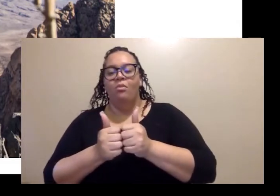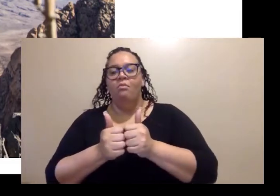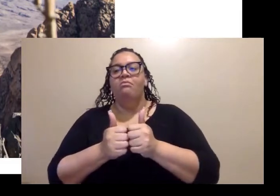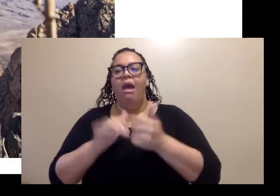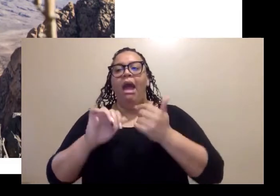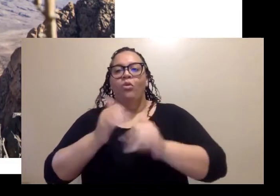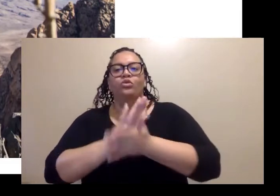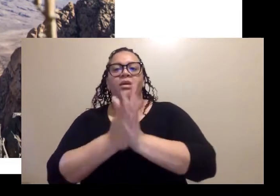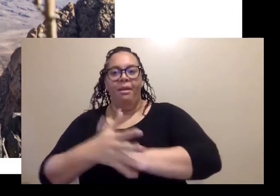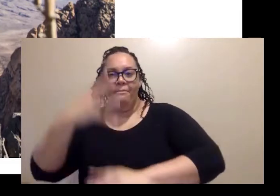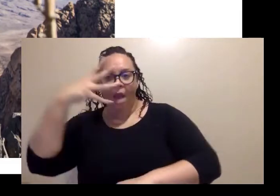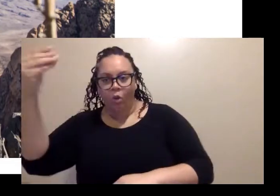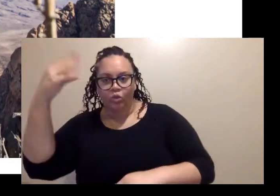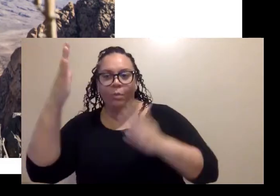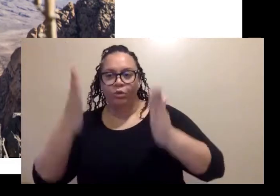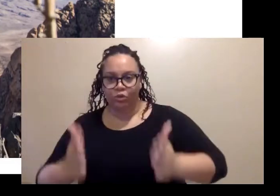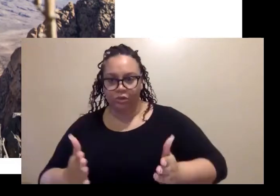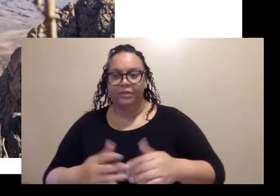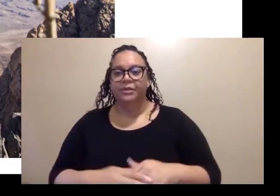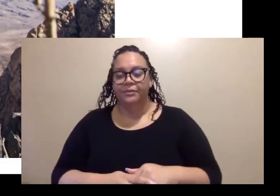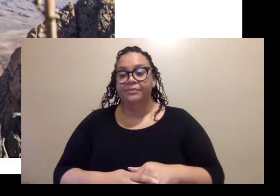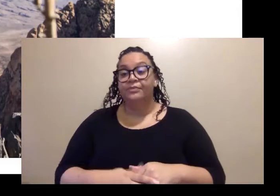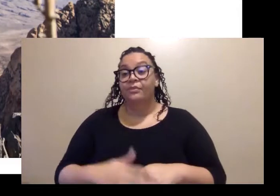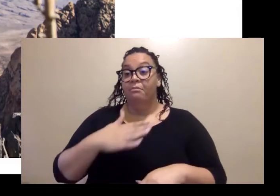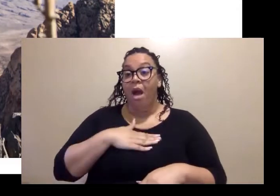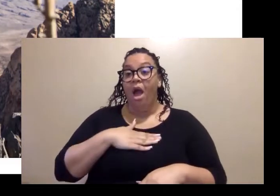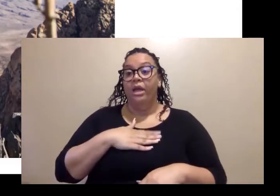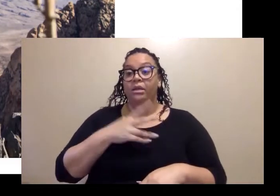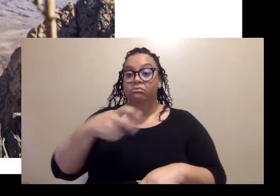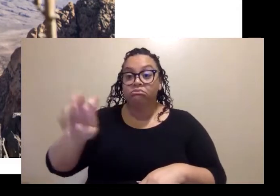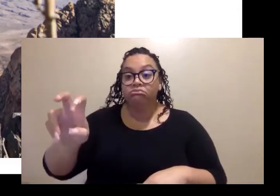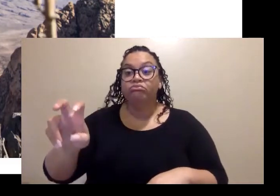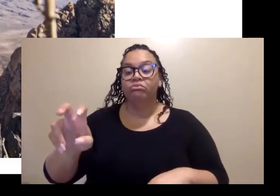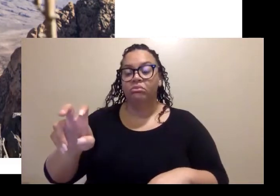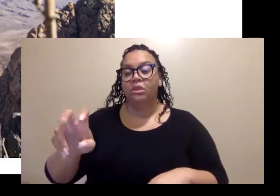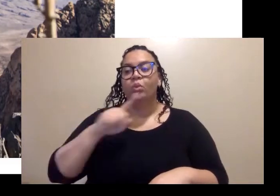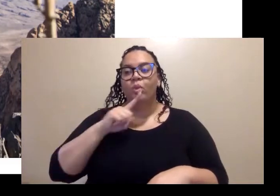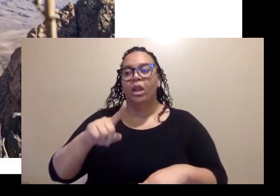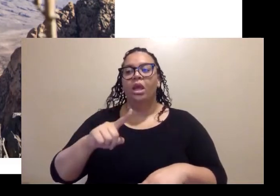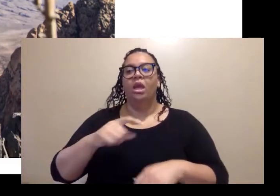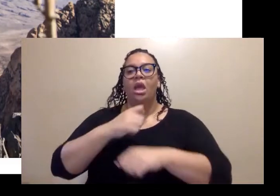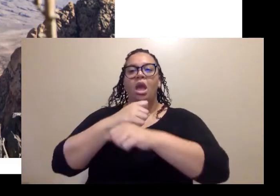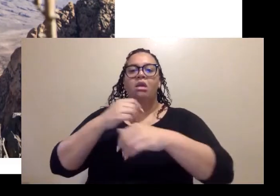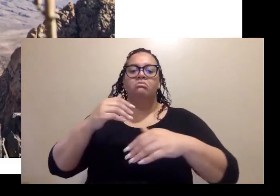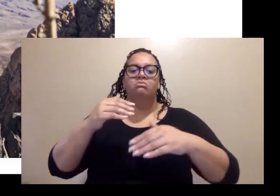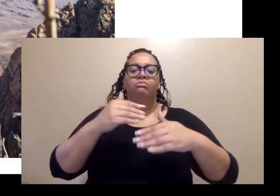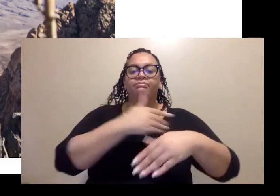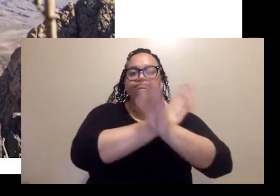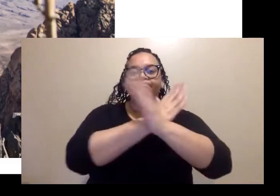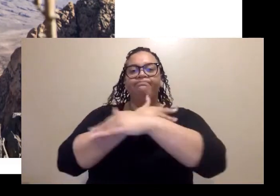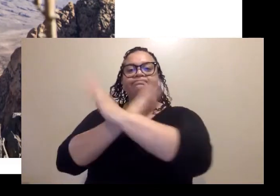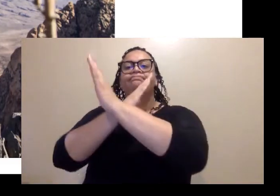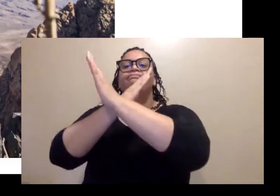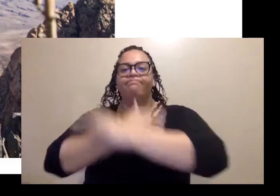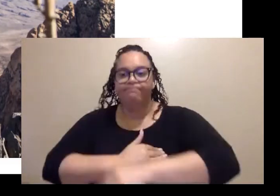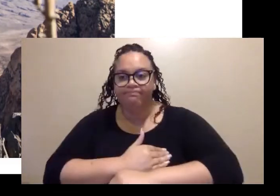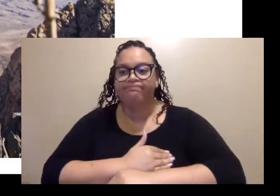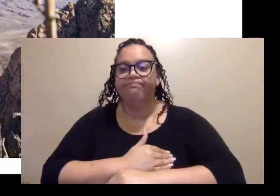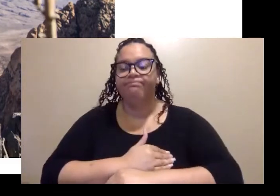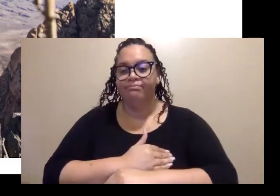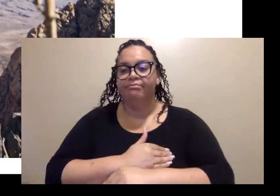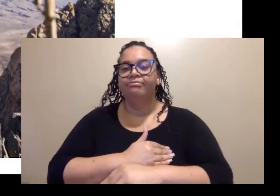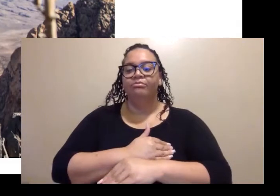person. And in my journey in breaking through some of that, right? Breaking down and deconstructing some of those